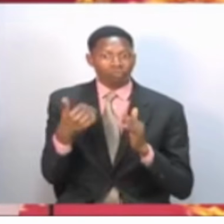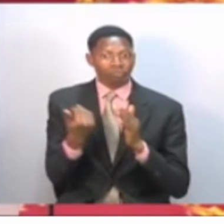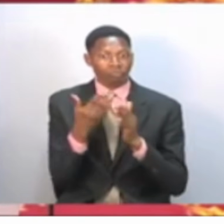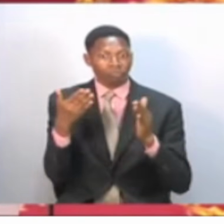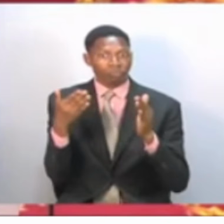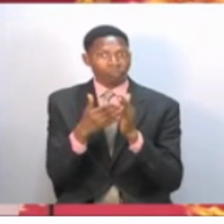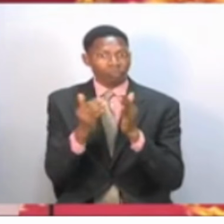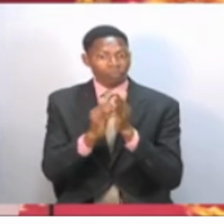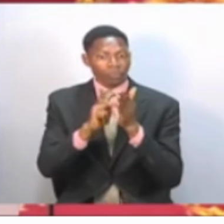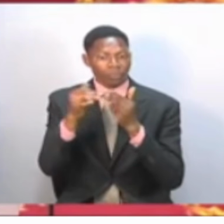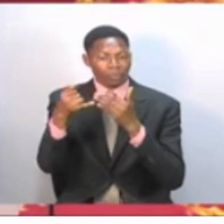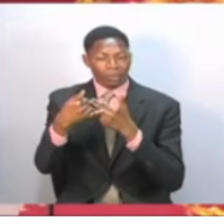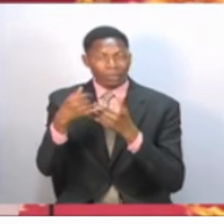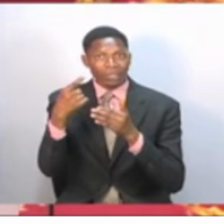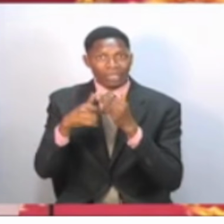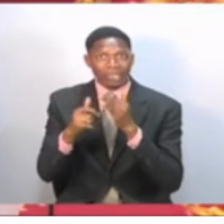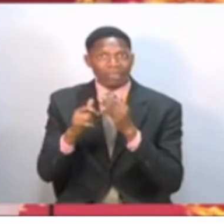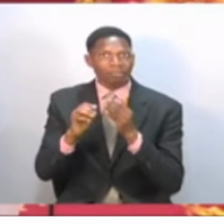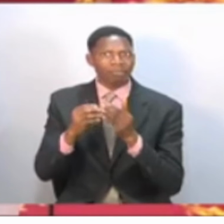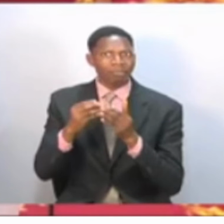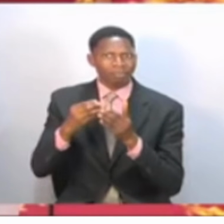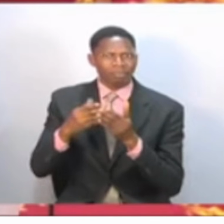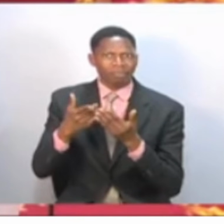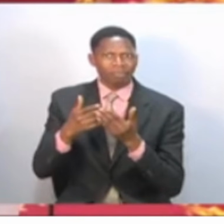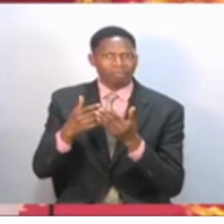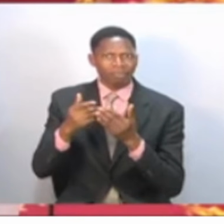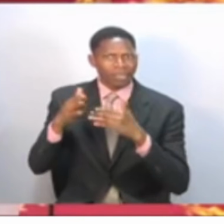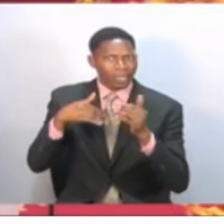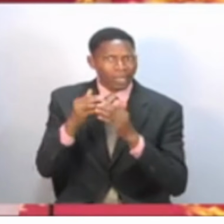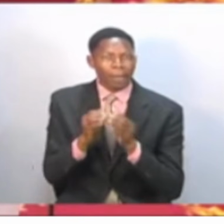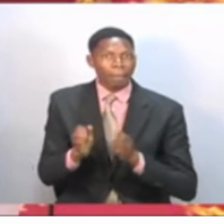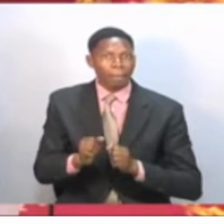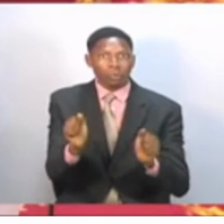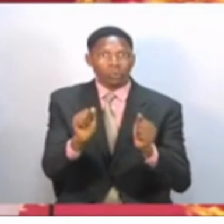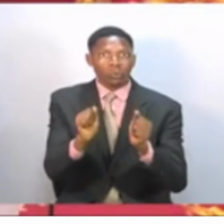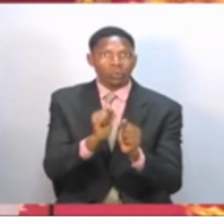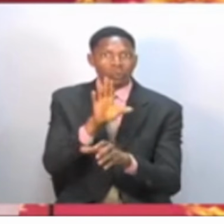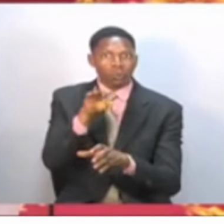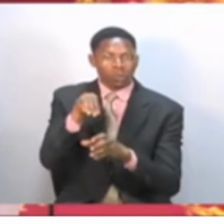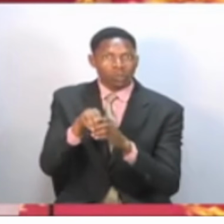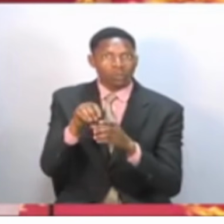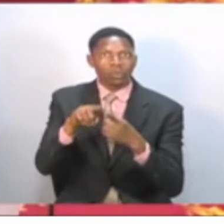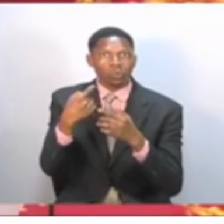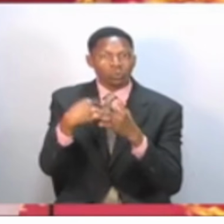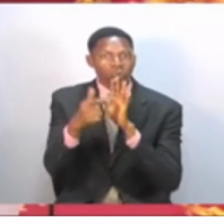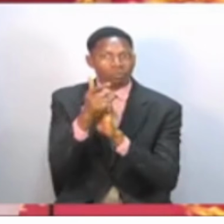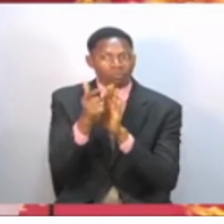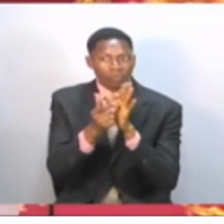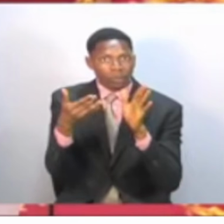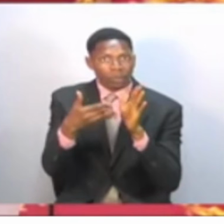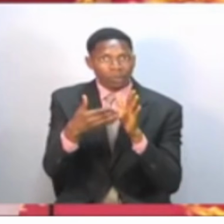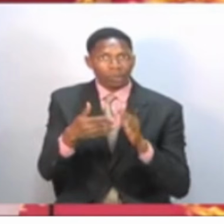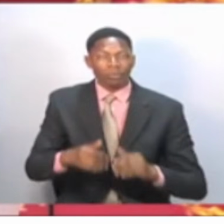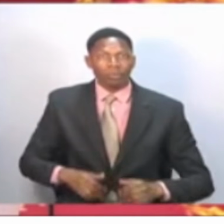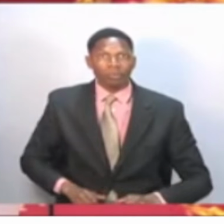a mix of procurement methods were employed in accordance with the law. Mr. Speaker,